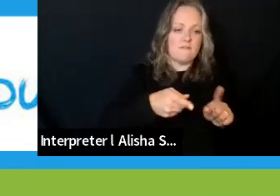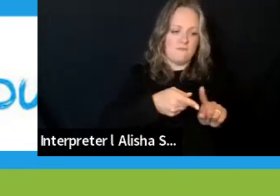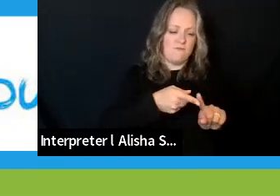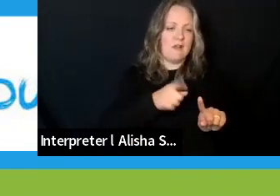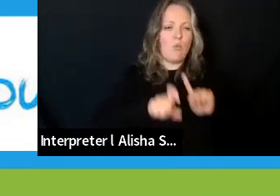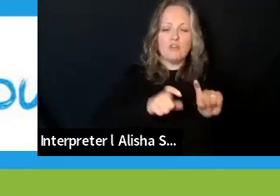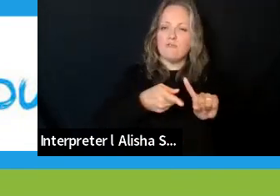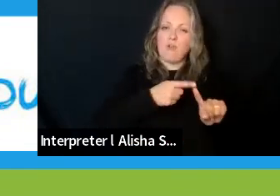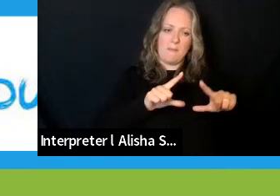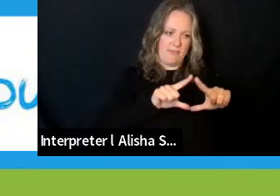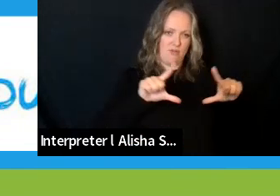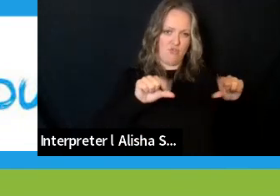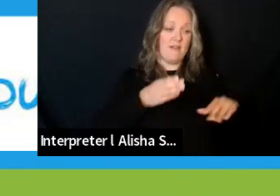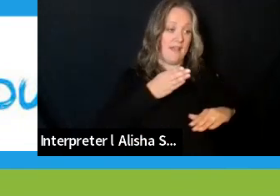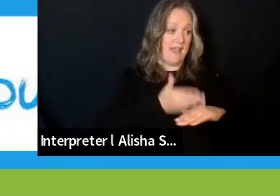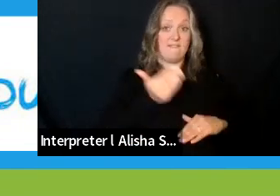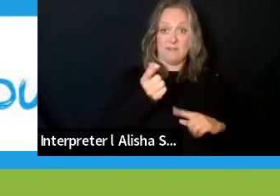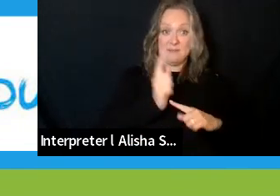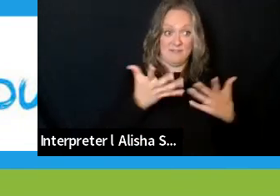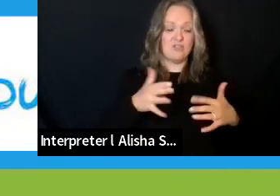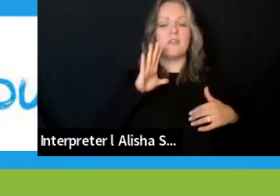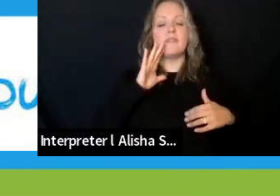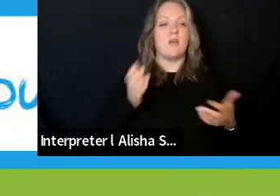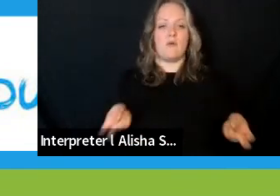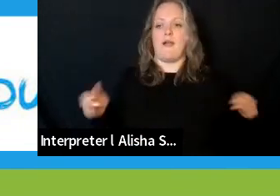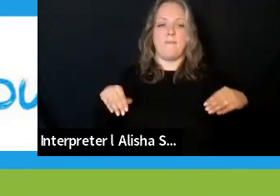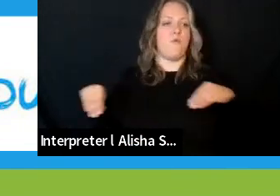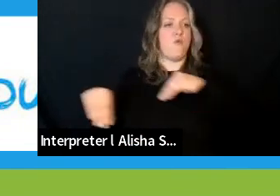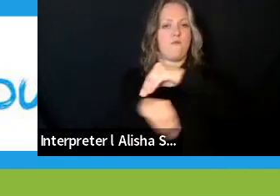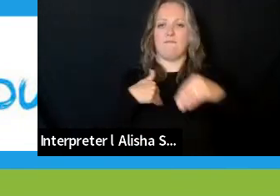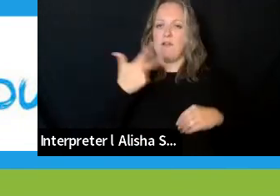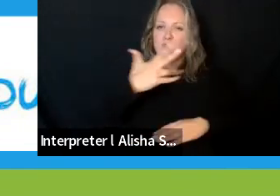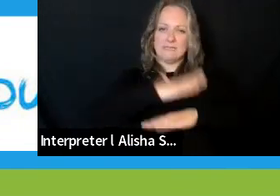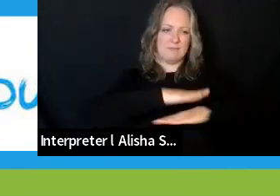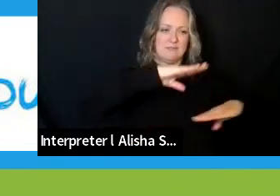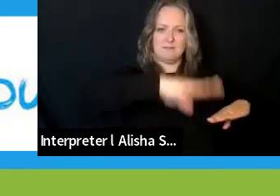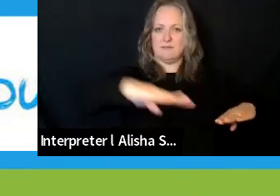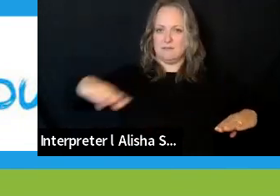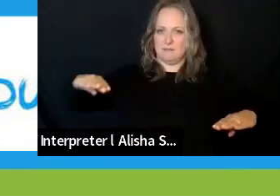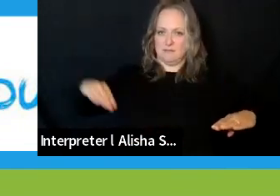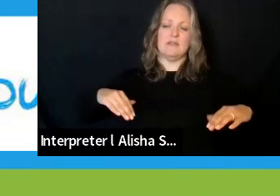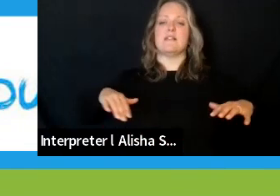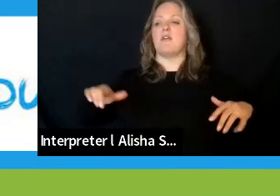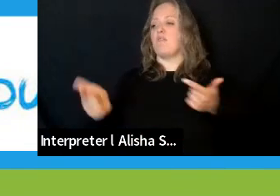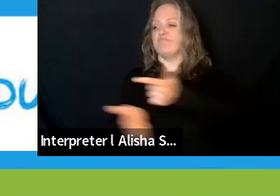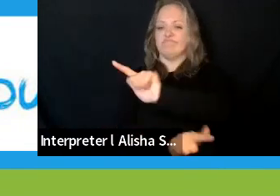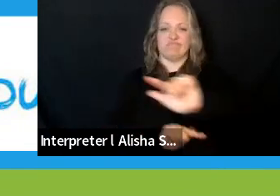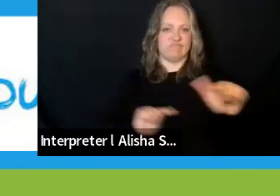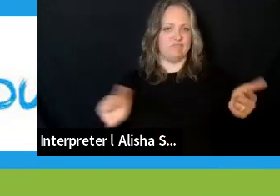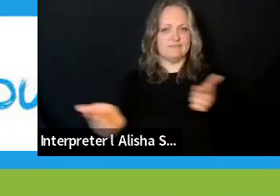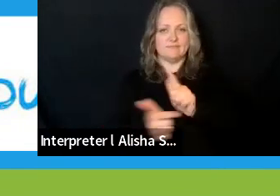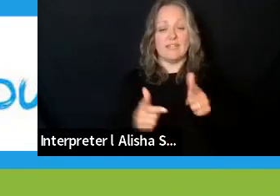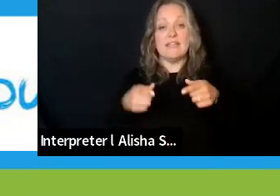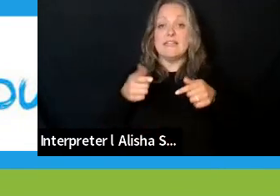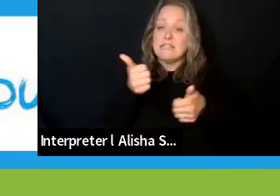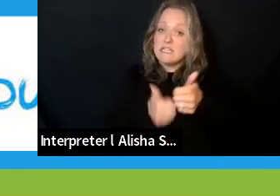After those 15 minutes, the youth will rotate to a new table and get to know different youth. During each round, like I said, they will discuss at